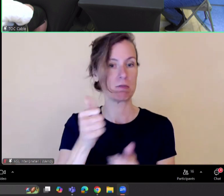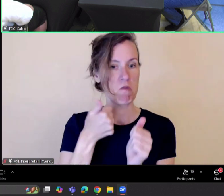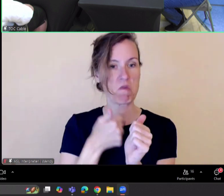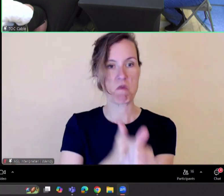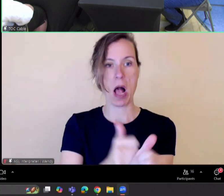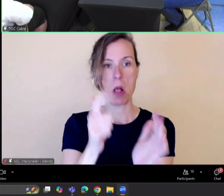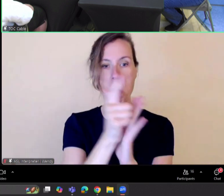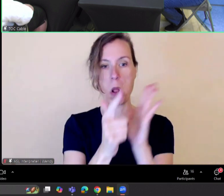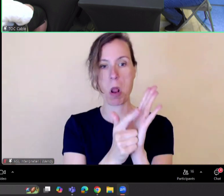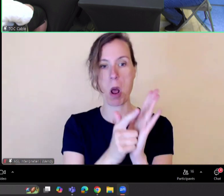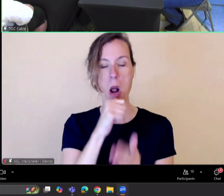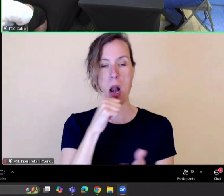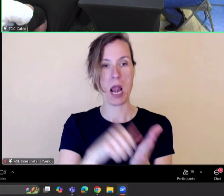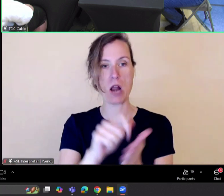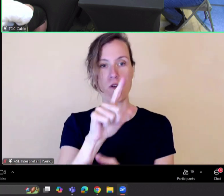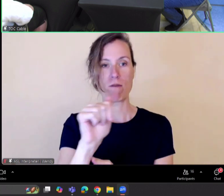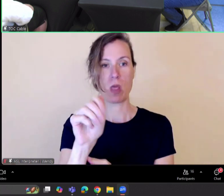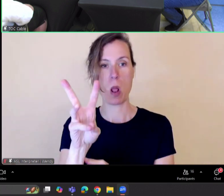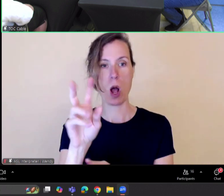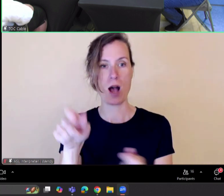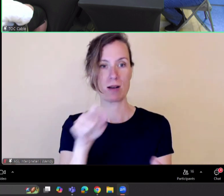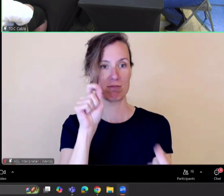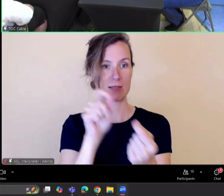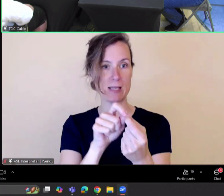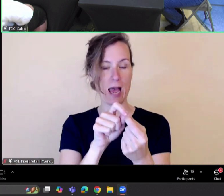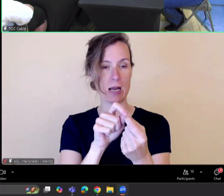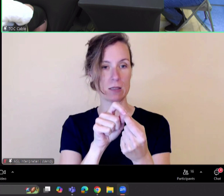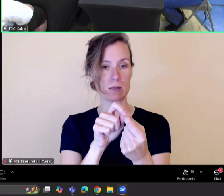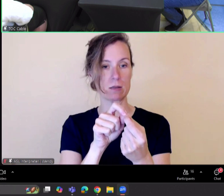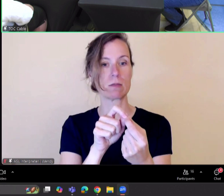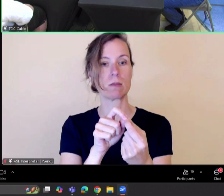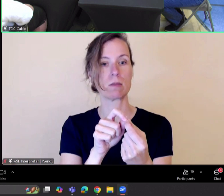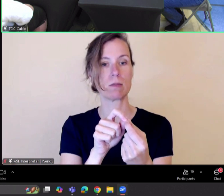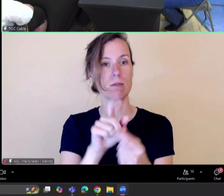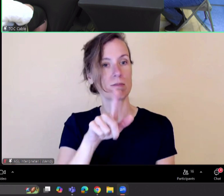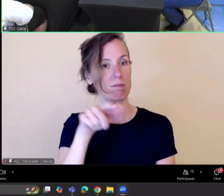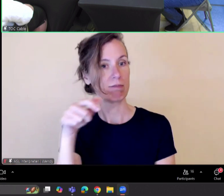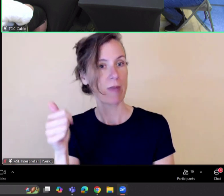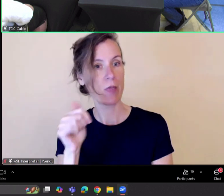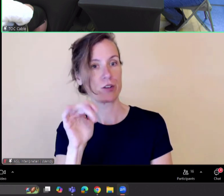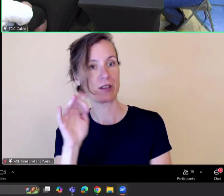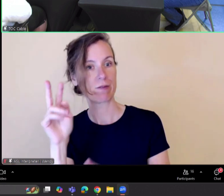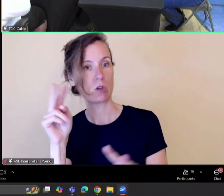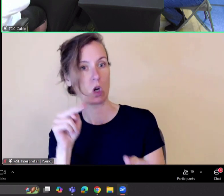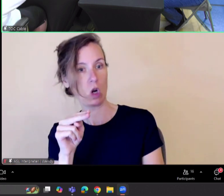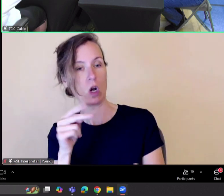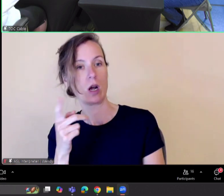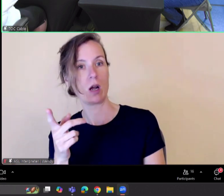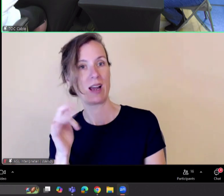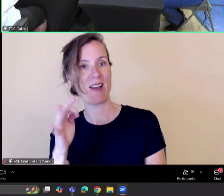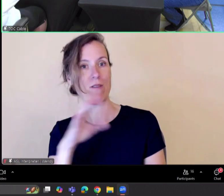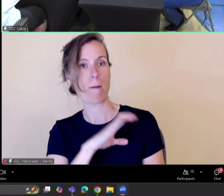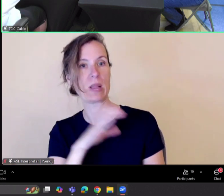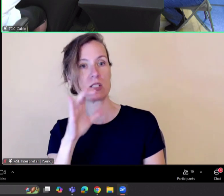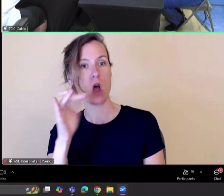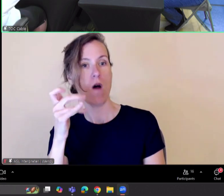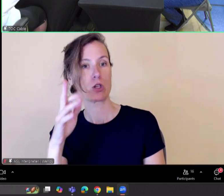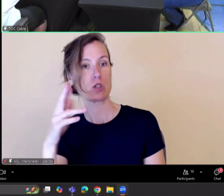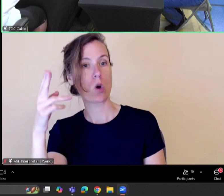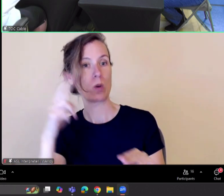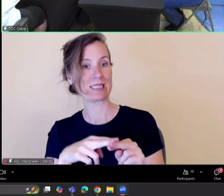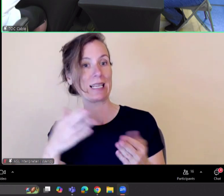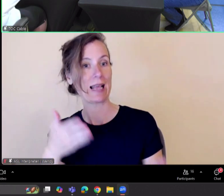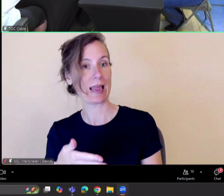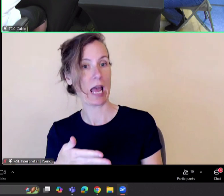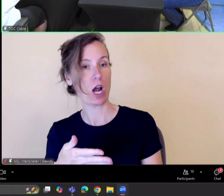it's I've heard that you look at, if I was sitting there as a police officer, I was sitting there, would I write the ticket,